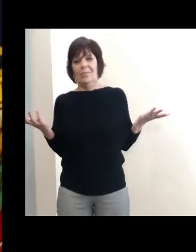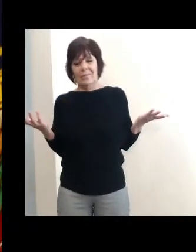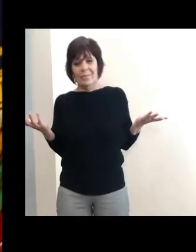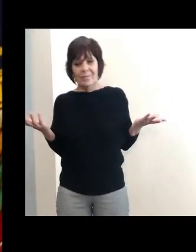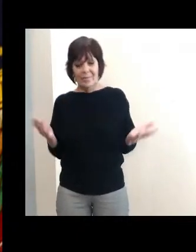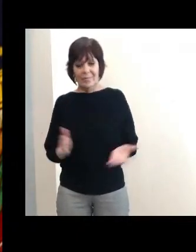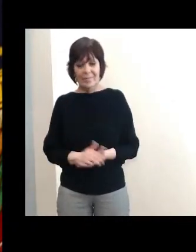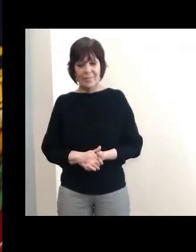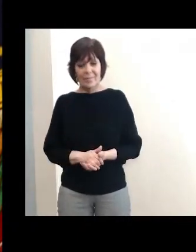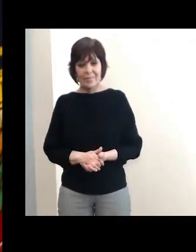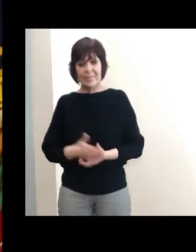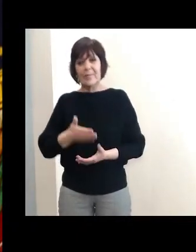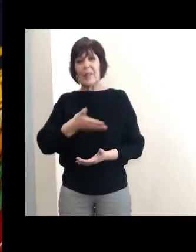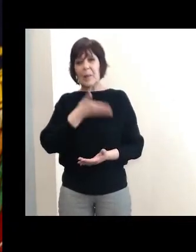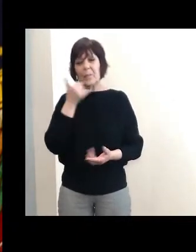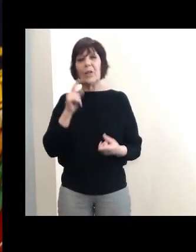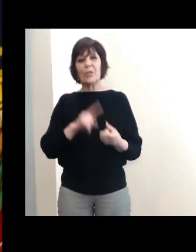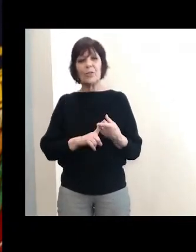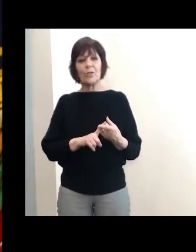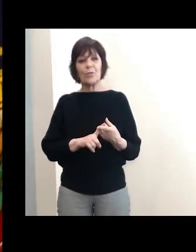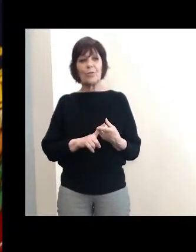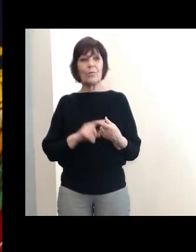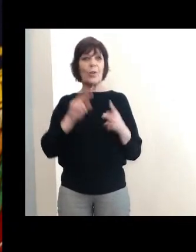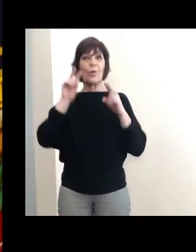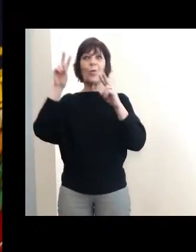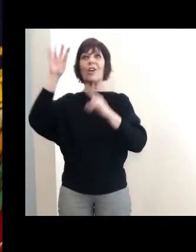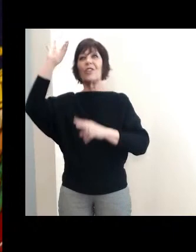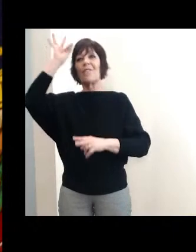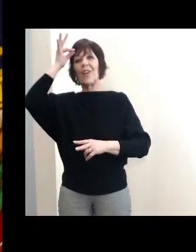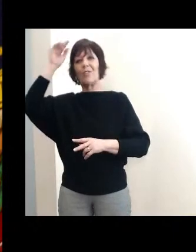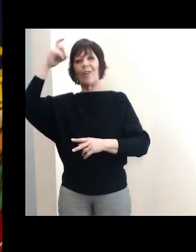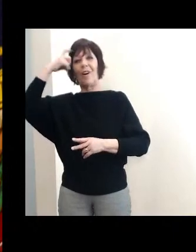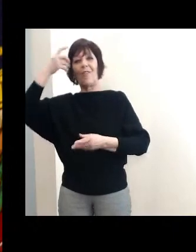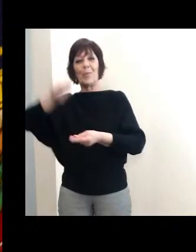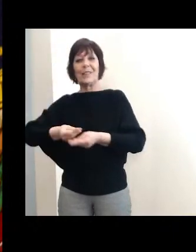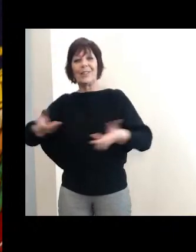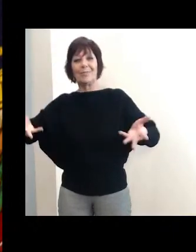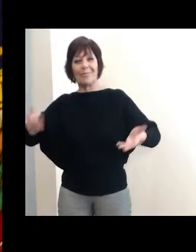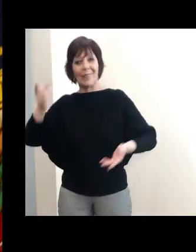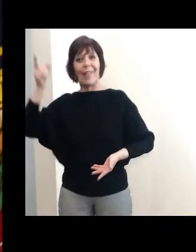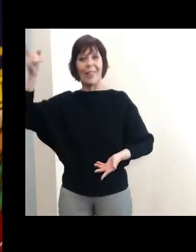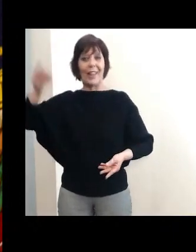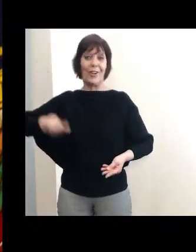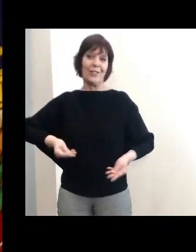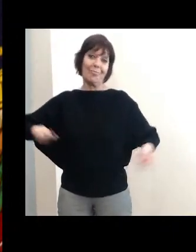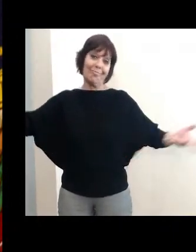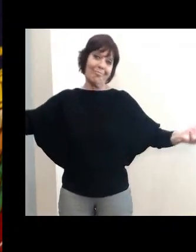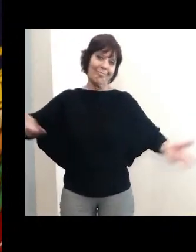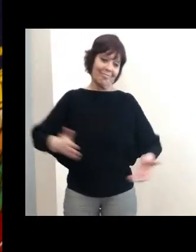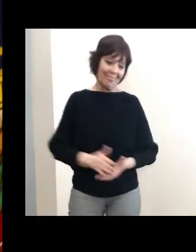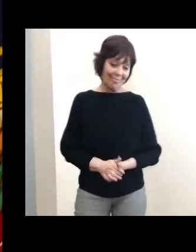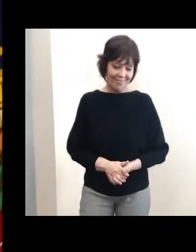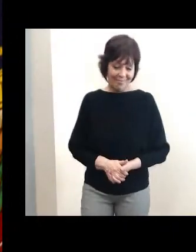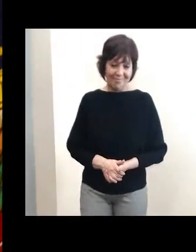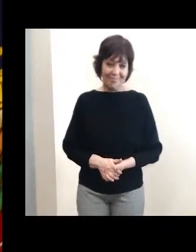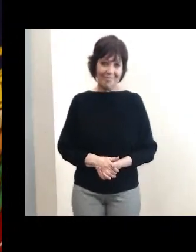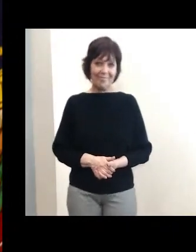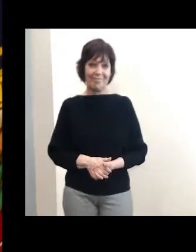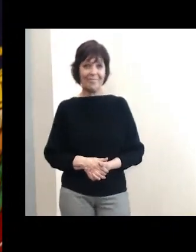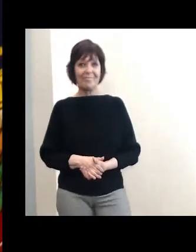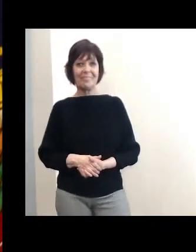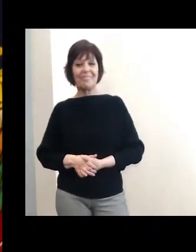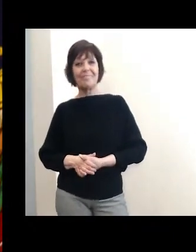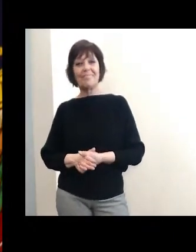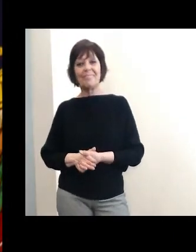that it's better to kind of keep track of what the federal government's disbursements are, because it's the federal government that is dispersing more doses